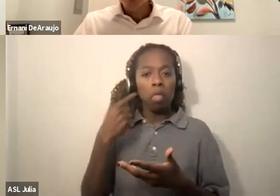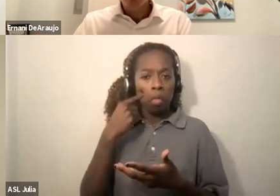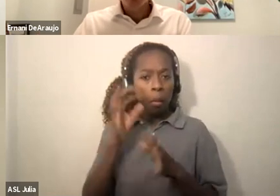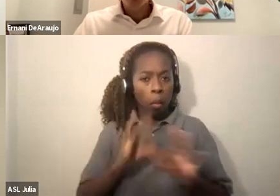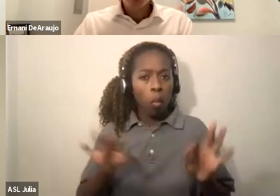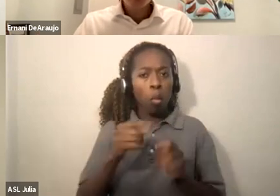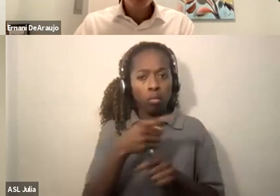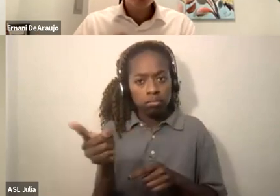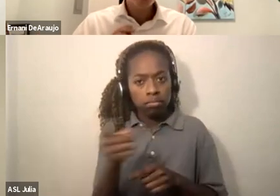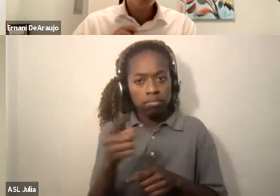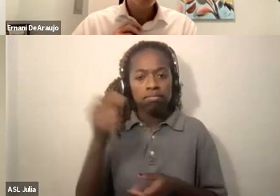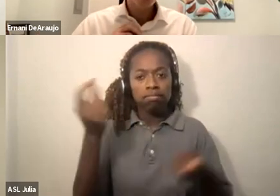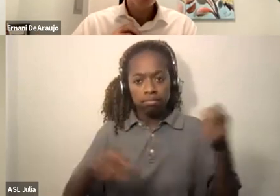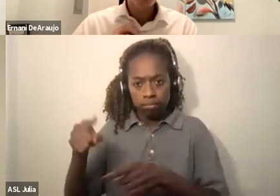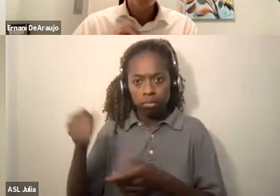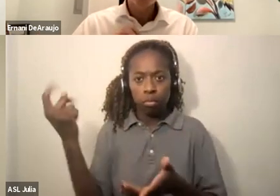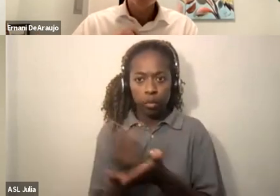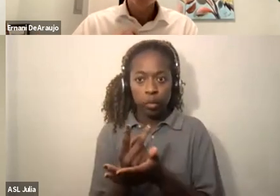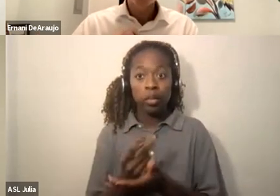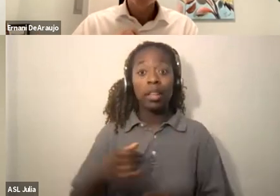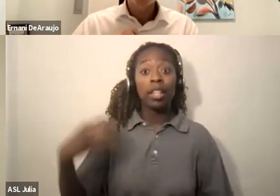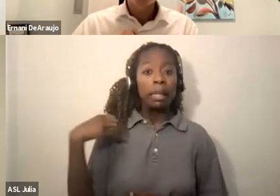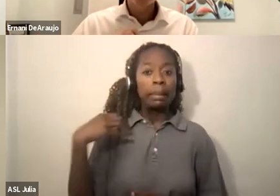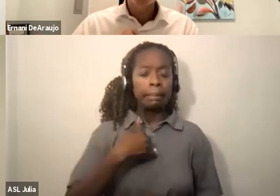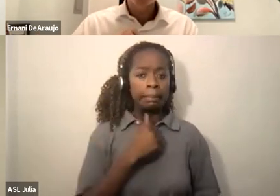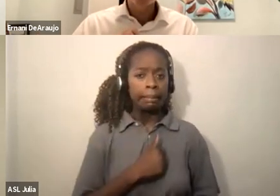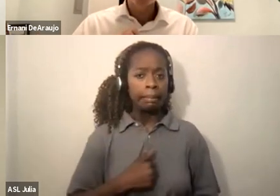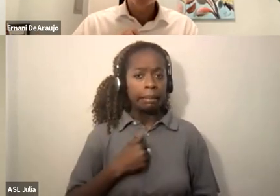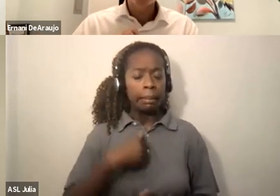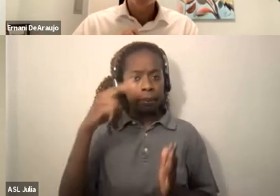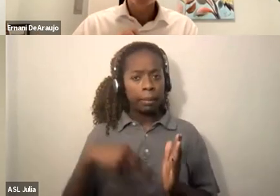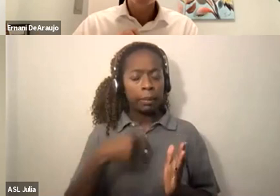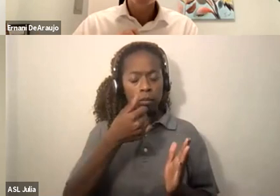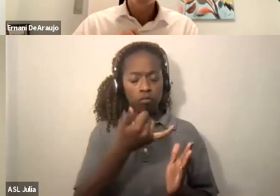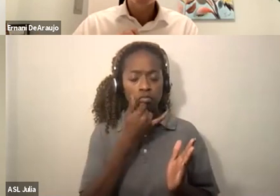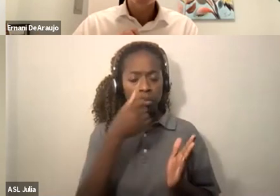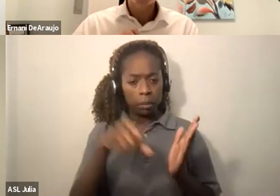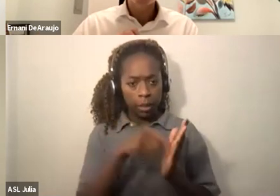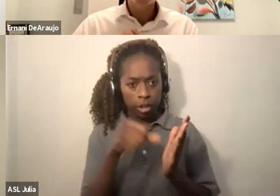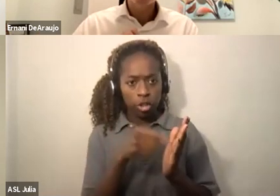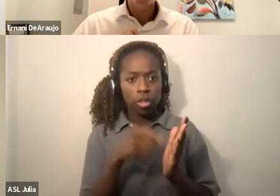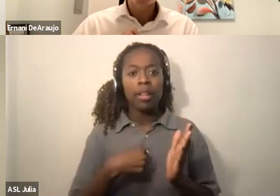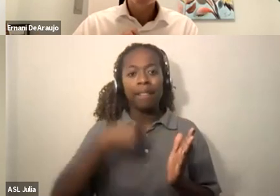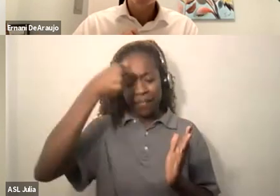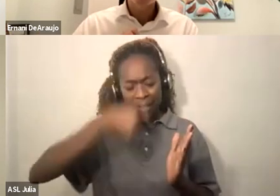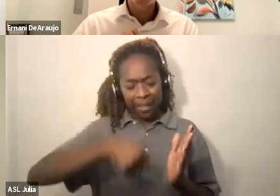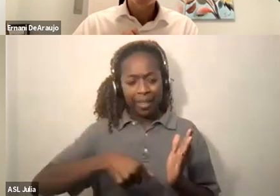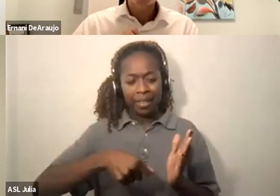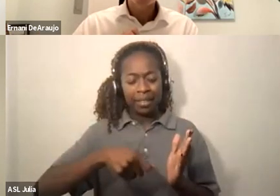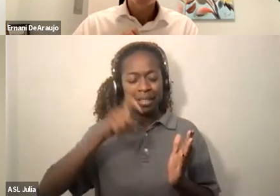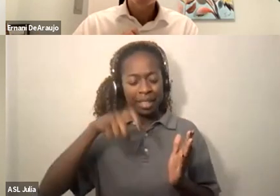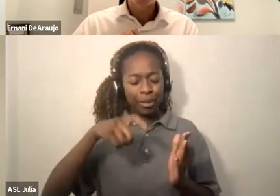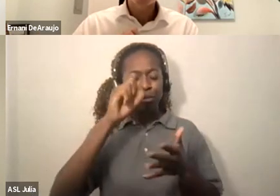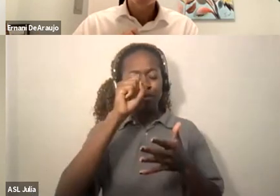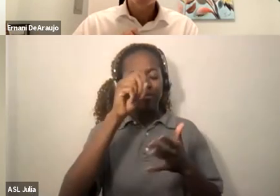yep i'm sorry i i read the wrong page and did and and left out part of what the policy is so i want to re